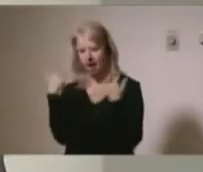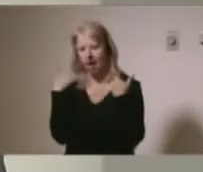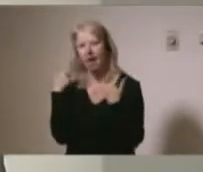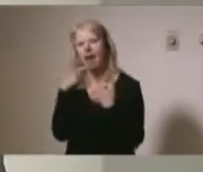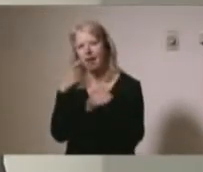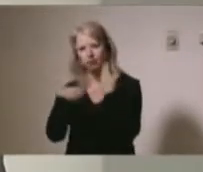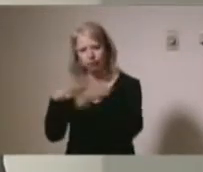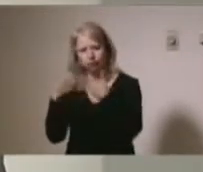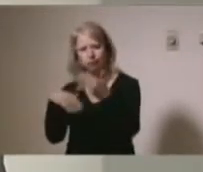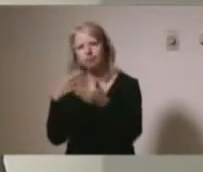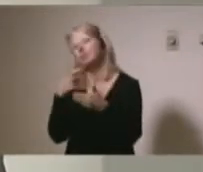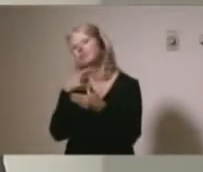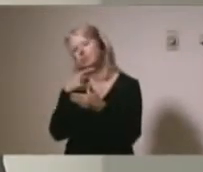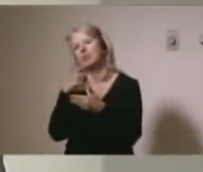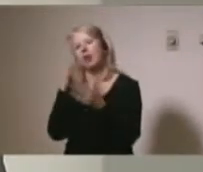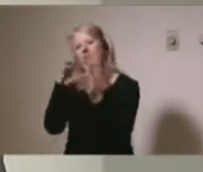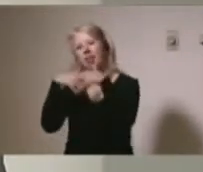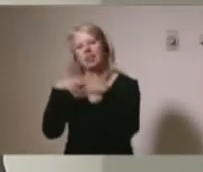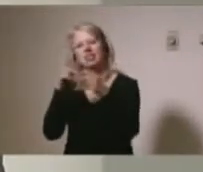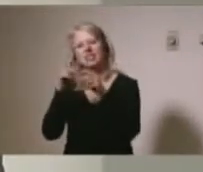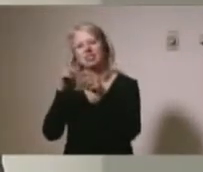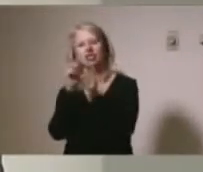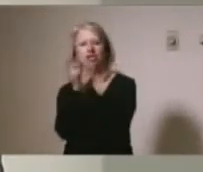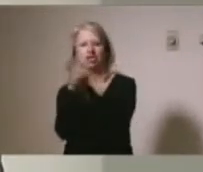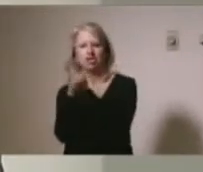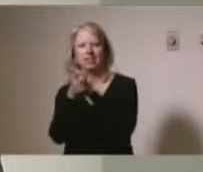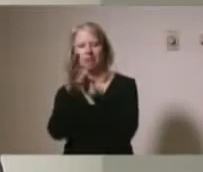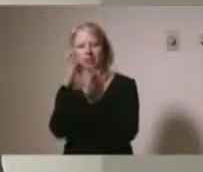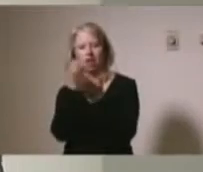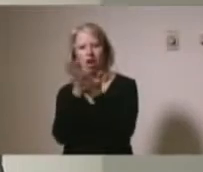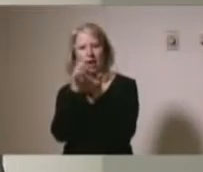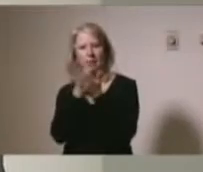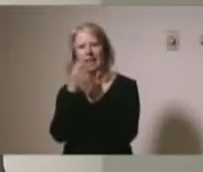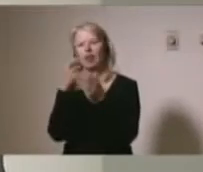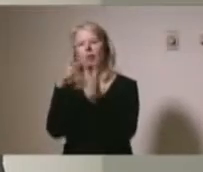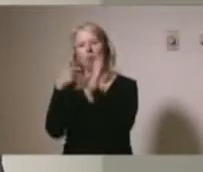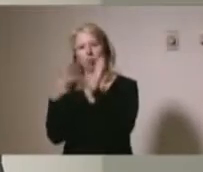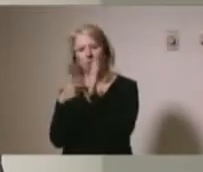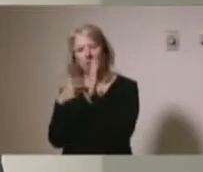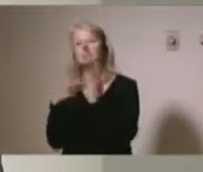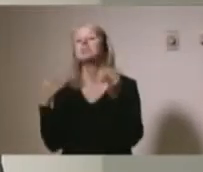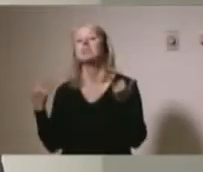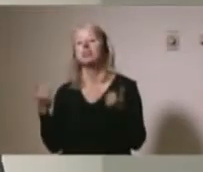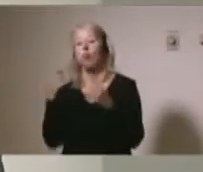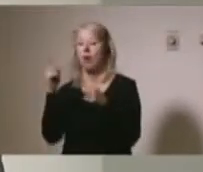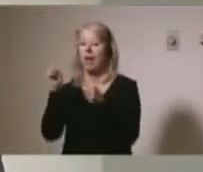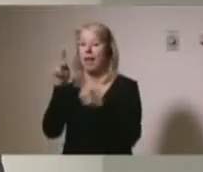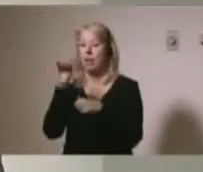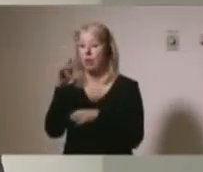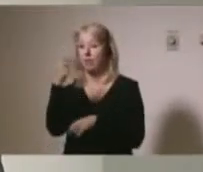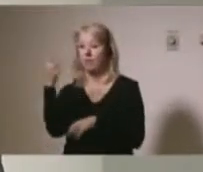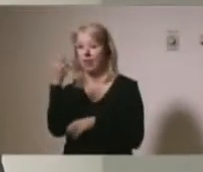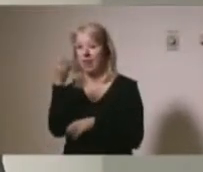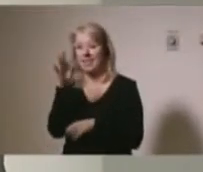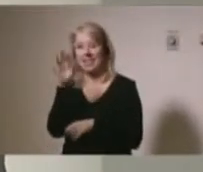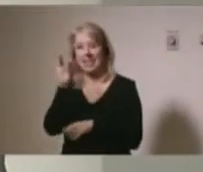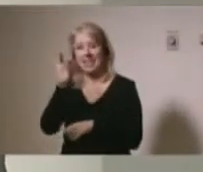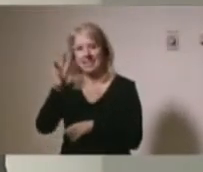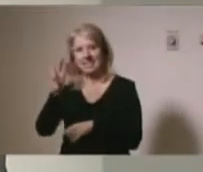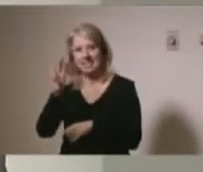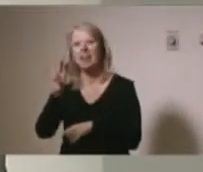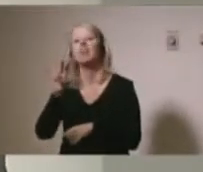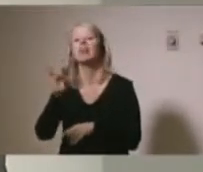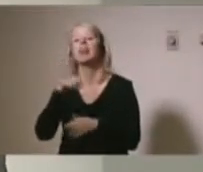approach and deregulated the economy. So on the 1st of April, 1987, the New Zealand Post Office